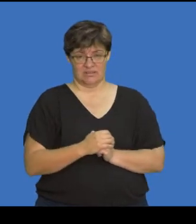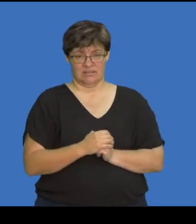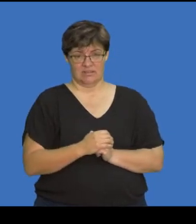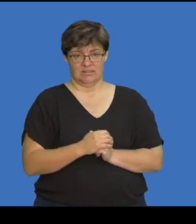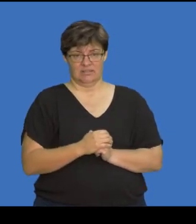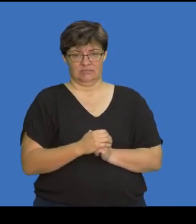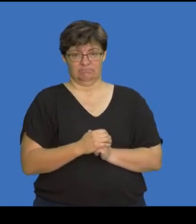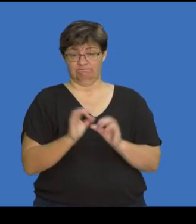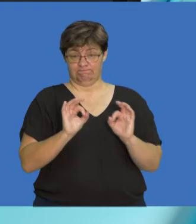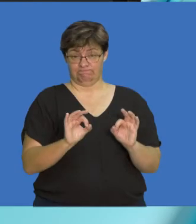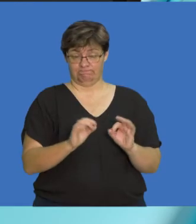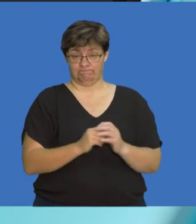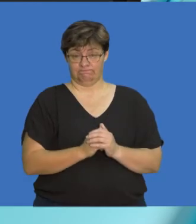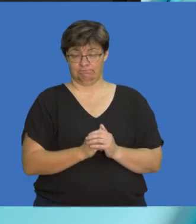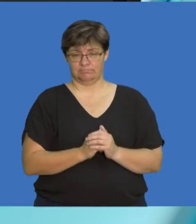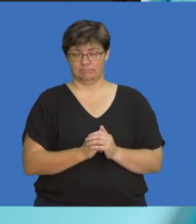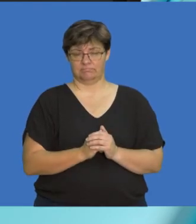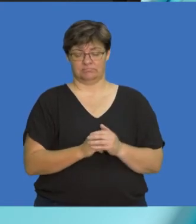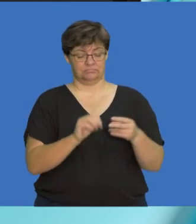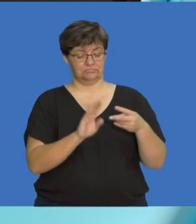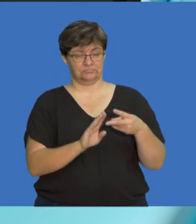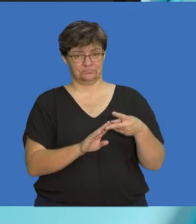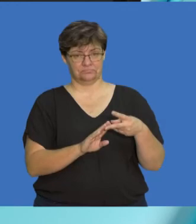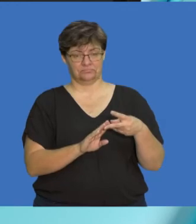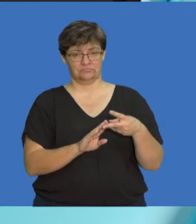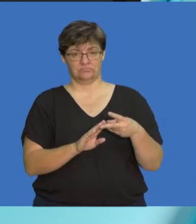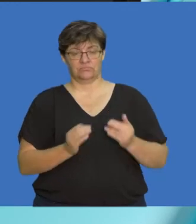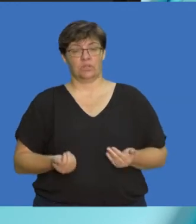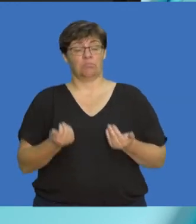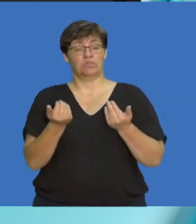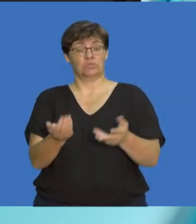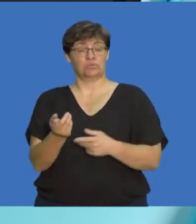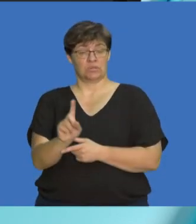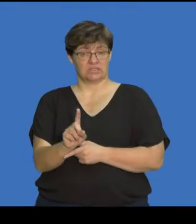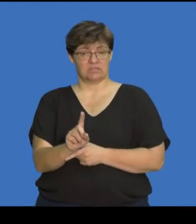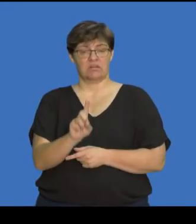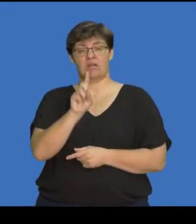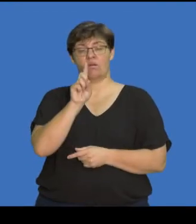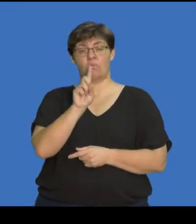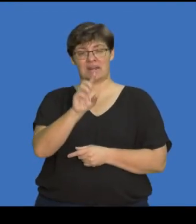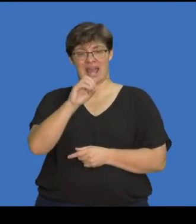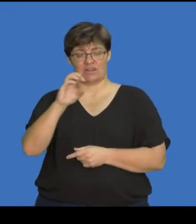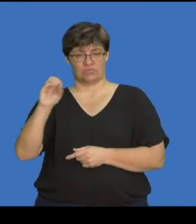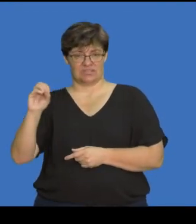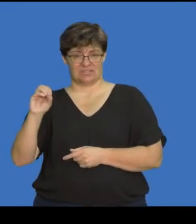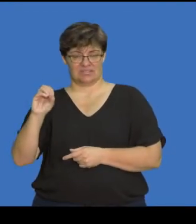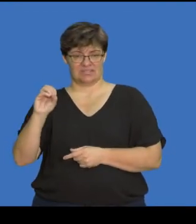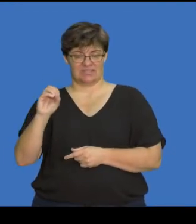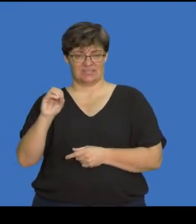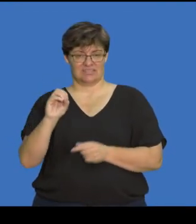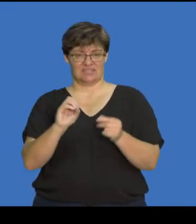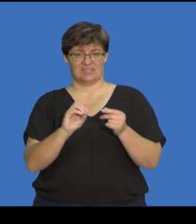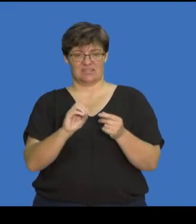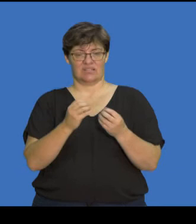right? And you are producing 100 items. There's the items that you